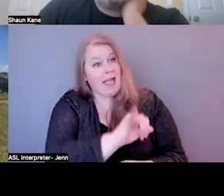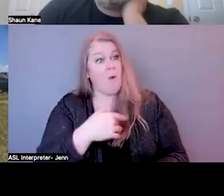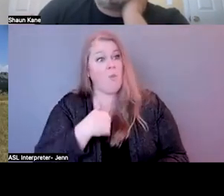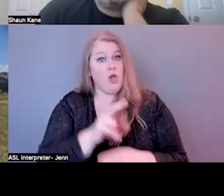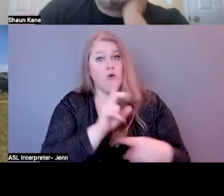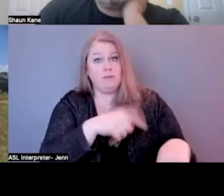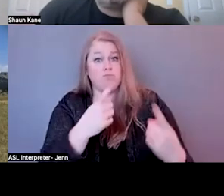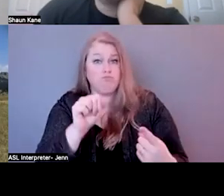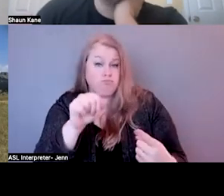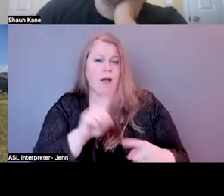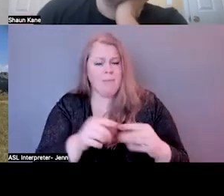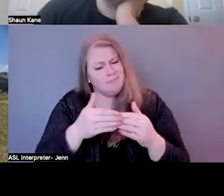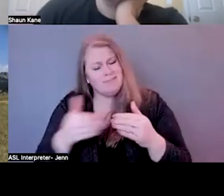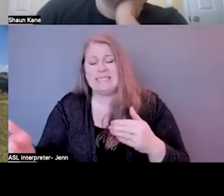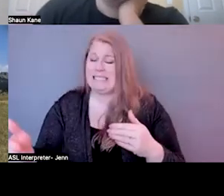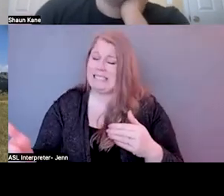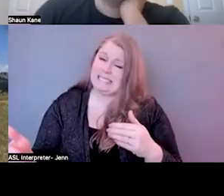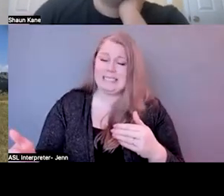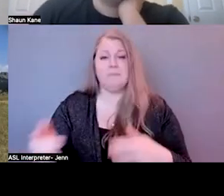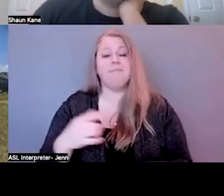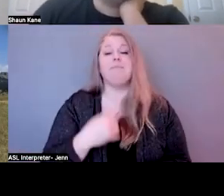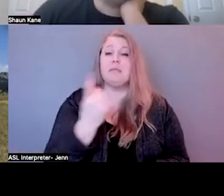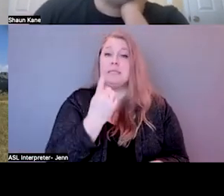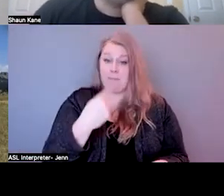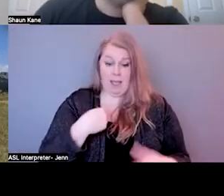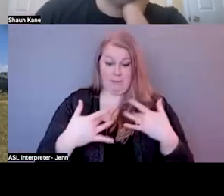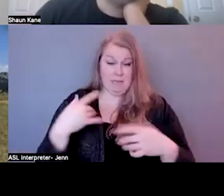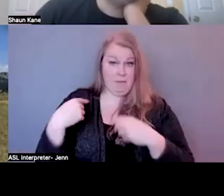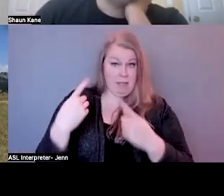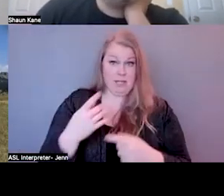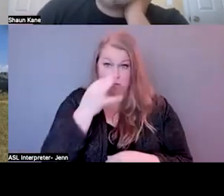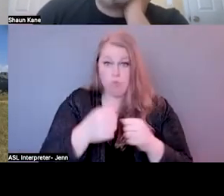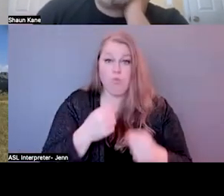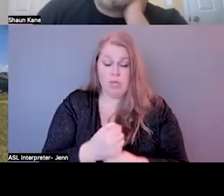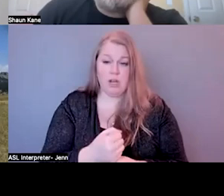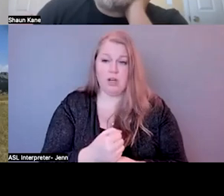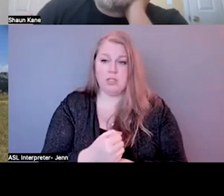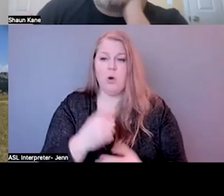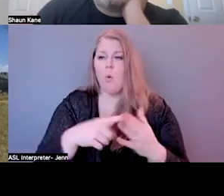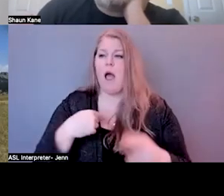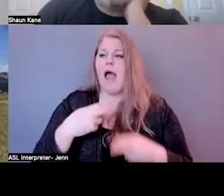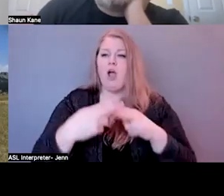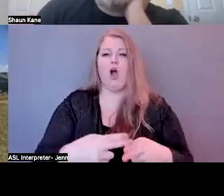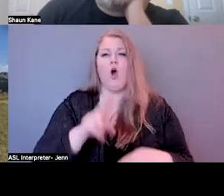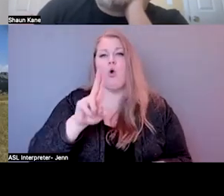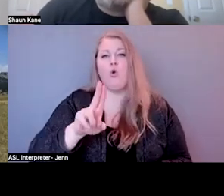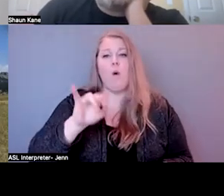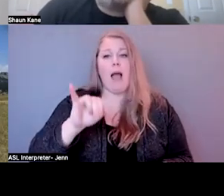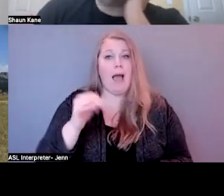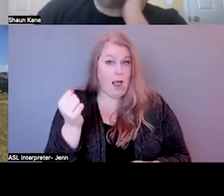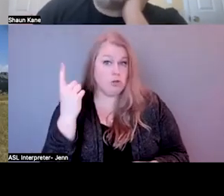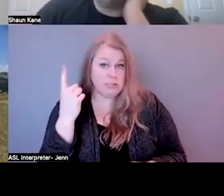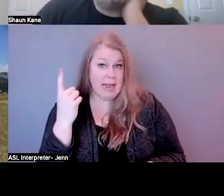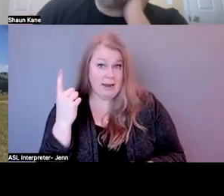point. And so, something I've been very excited about for the last few years is what I call UI understanding. And so